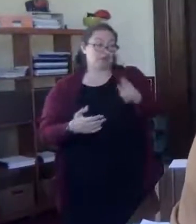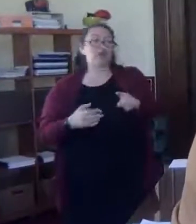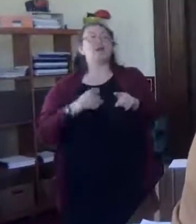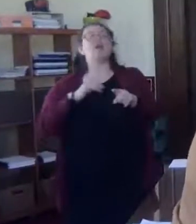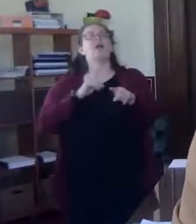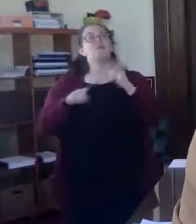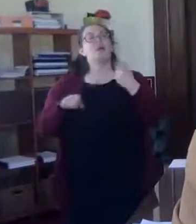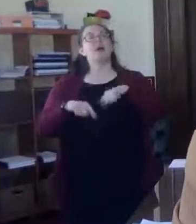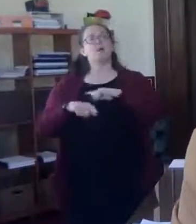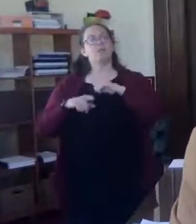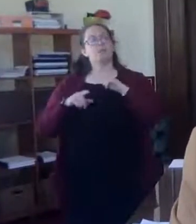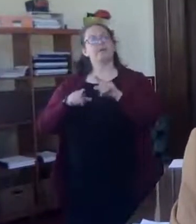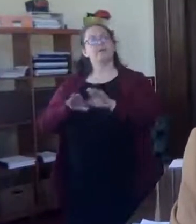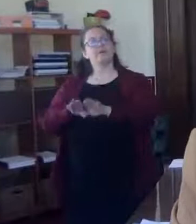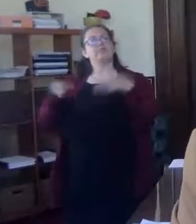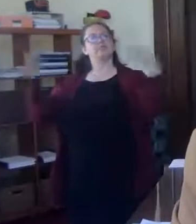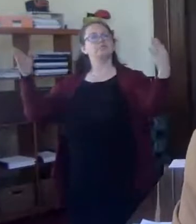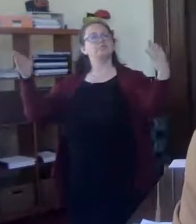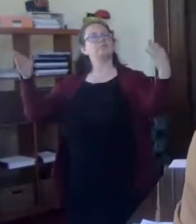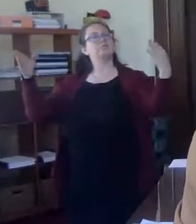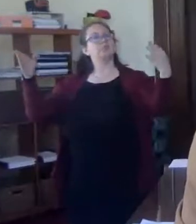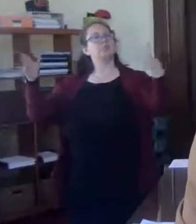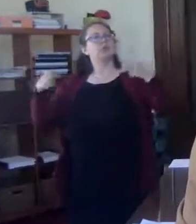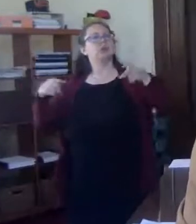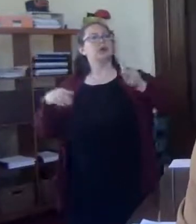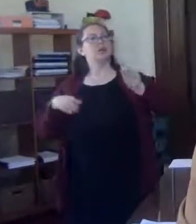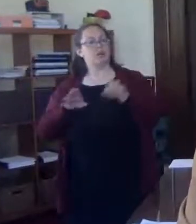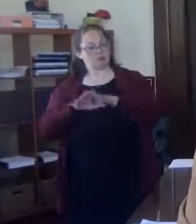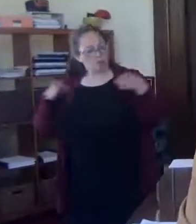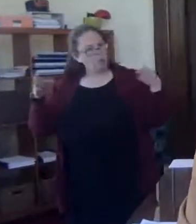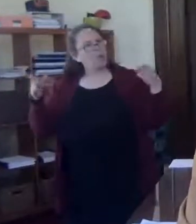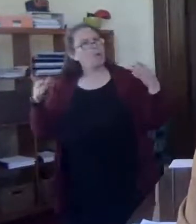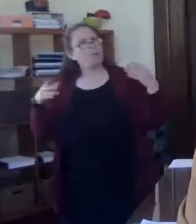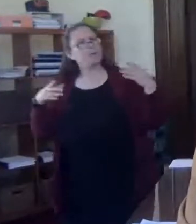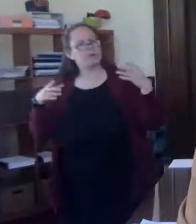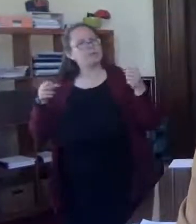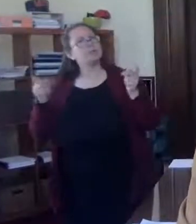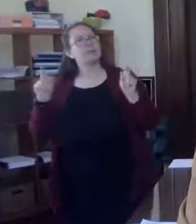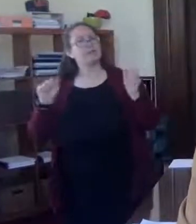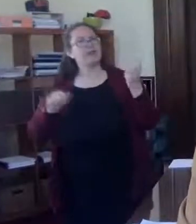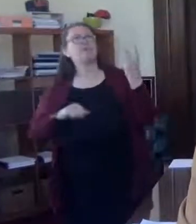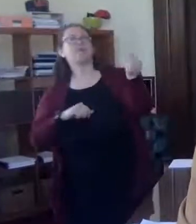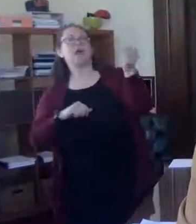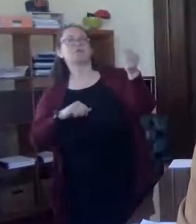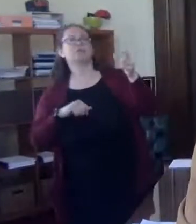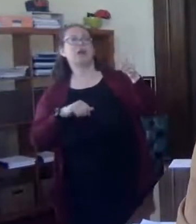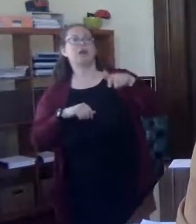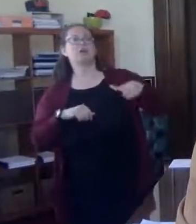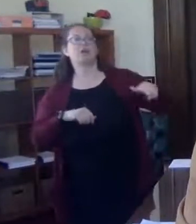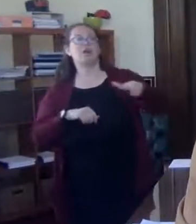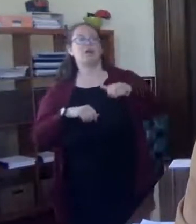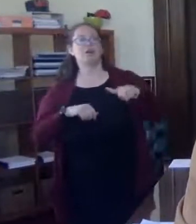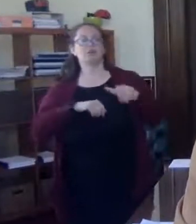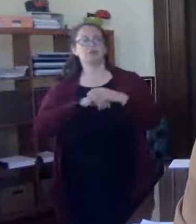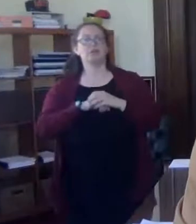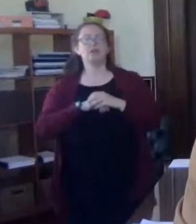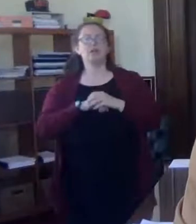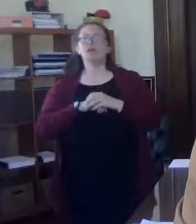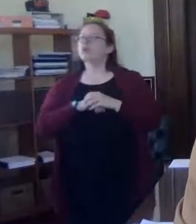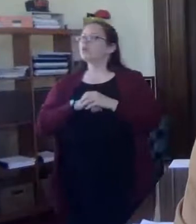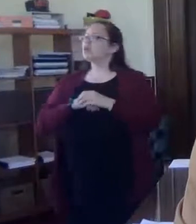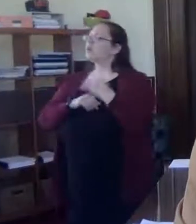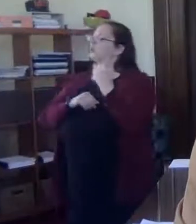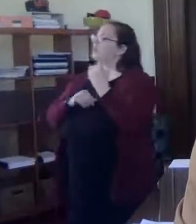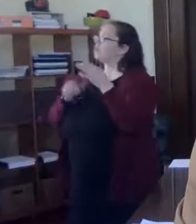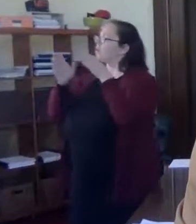our parks open right now to give people that opportunity. One of your viewers is asking about building inspectors